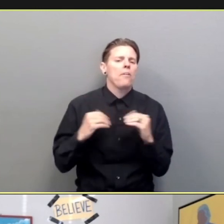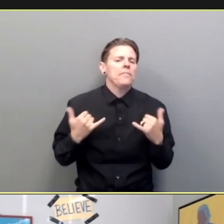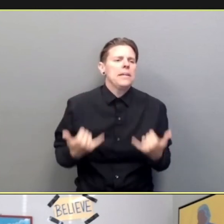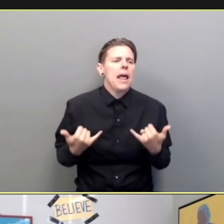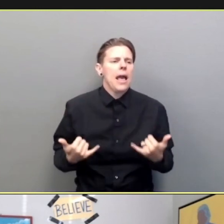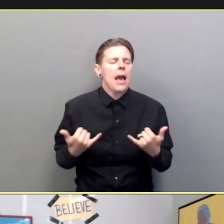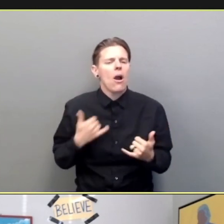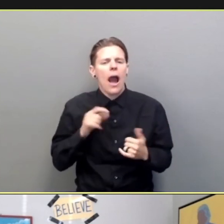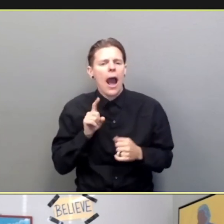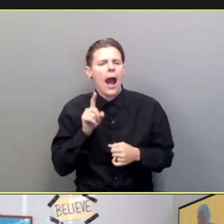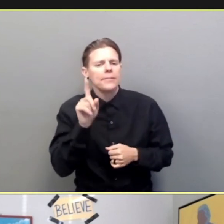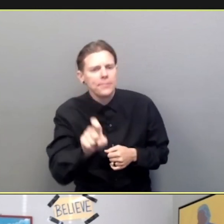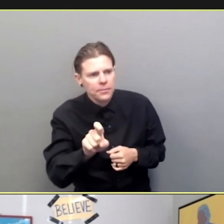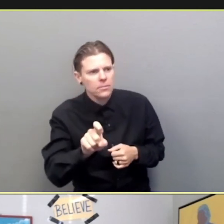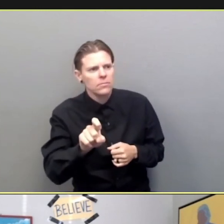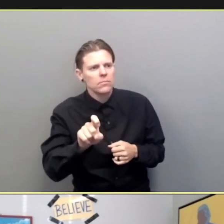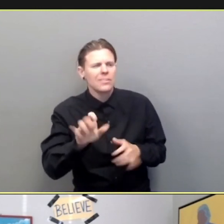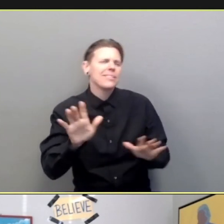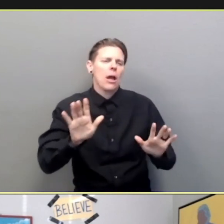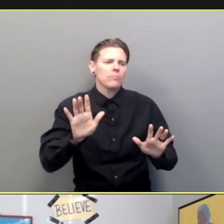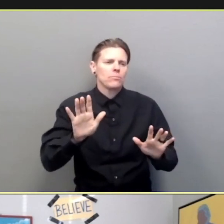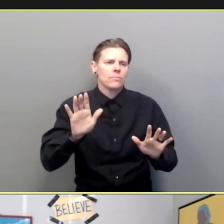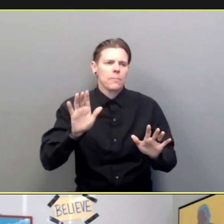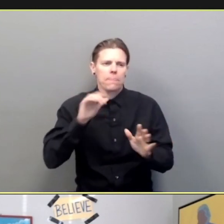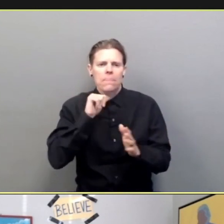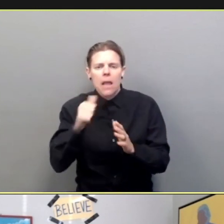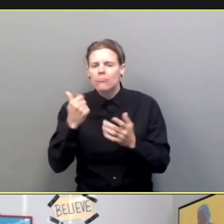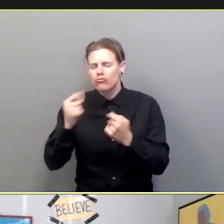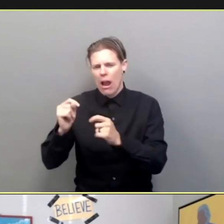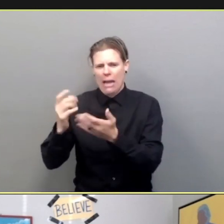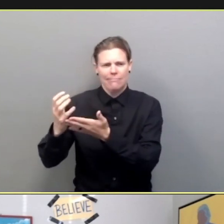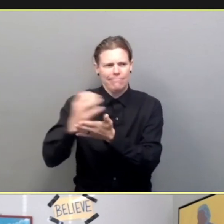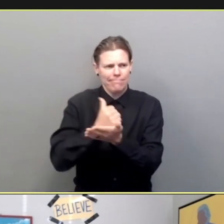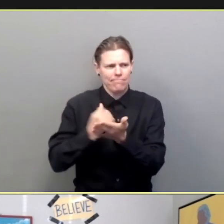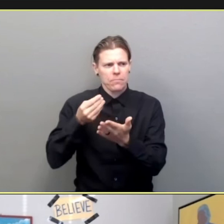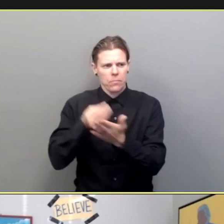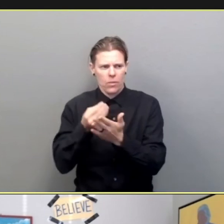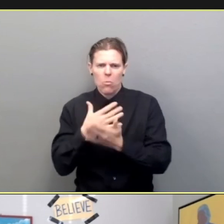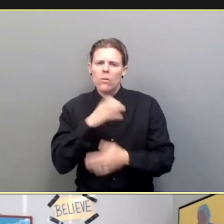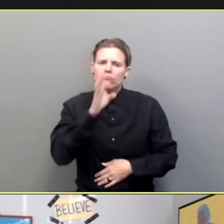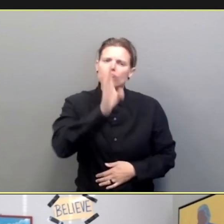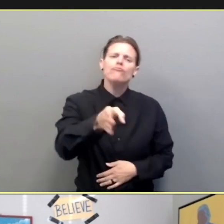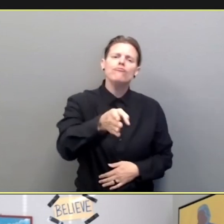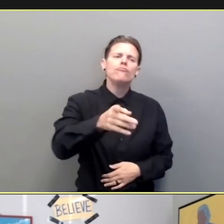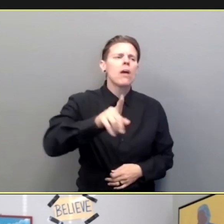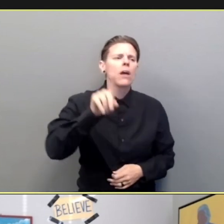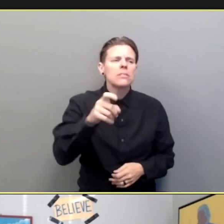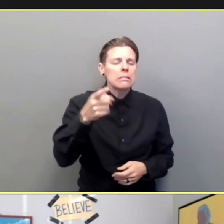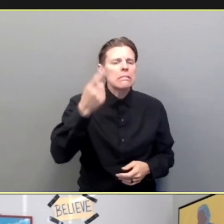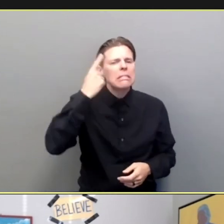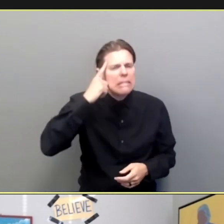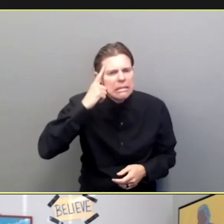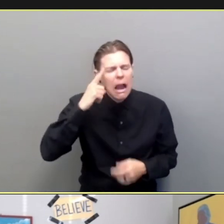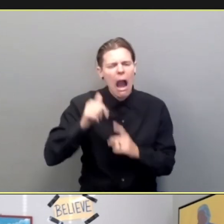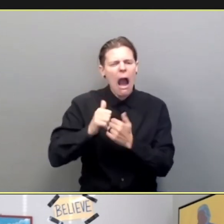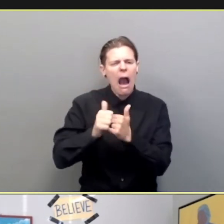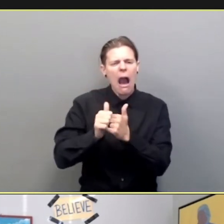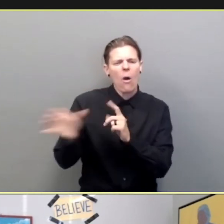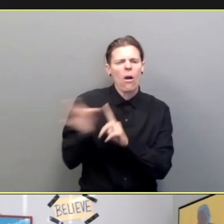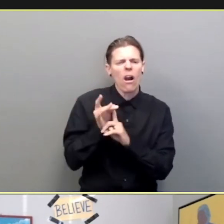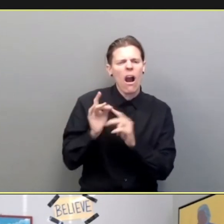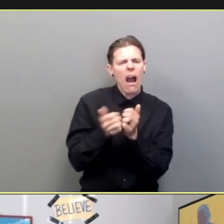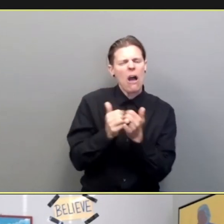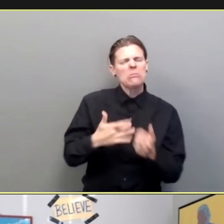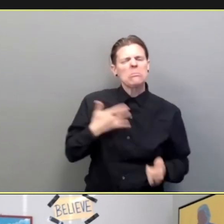we're not going to try to gather that data. We're going to ask the person directly, what do you think? Where do you think this most likely occurred? But I think the take-home message